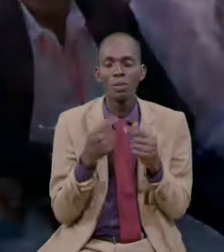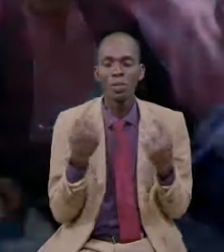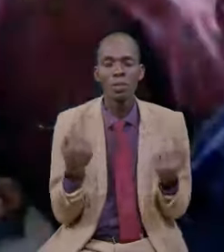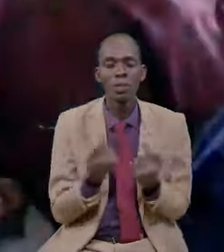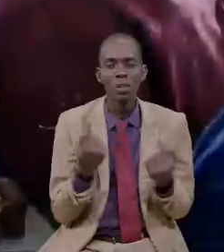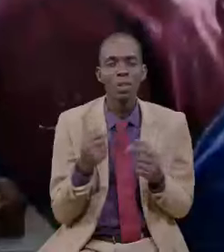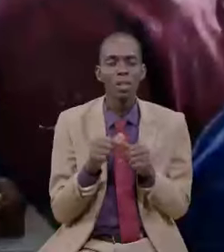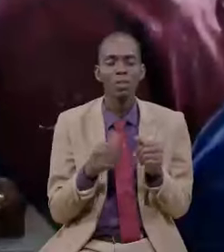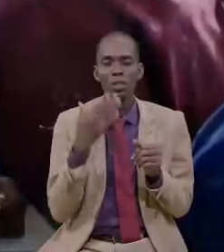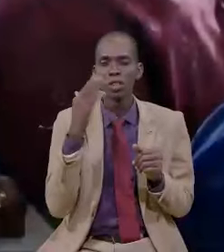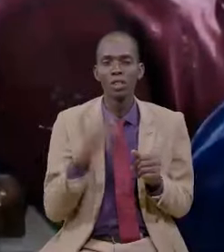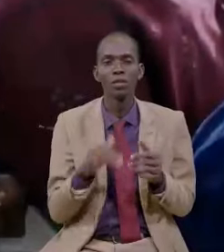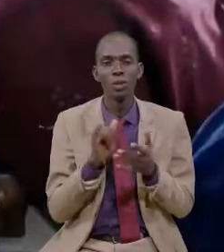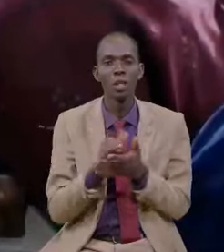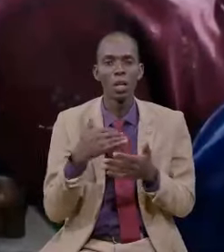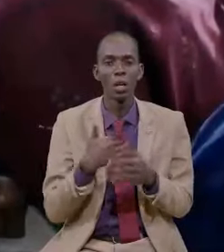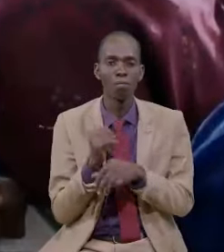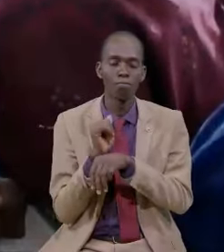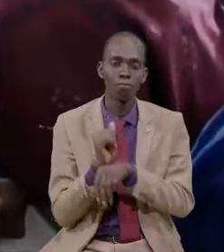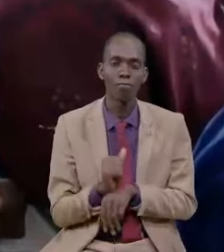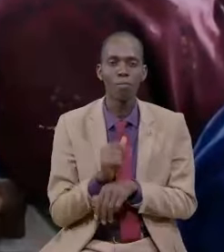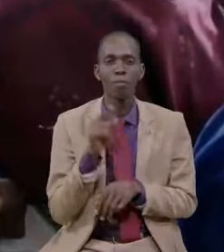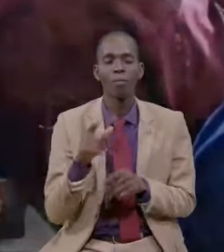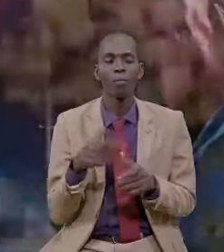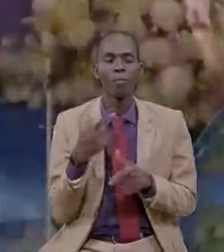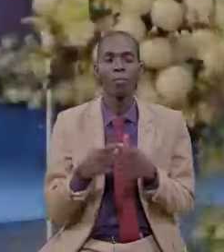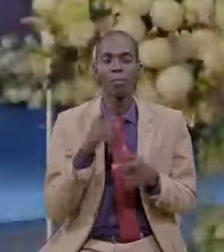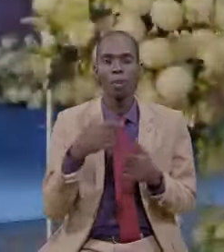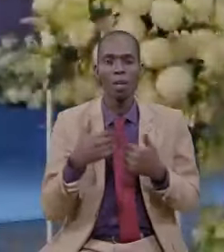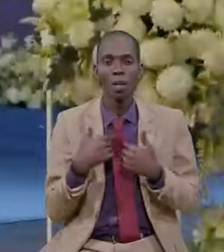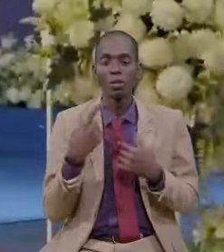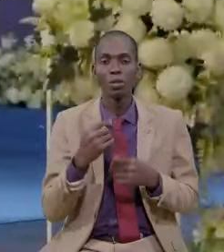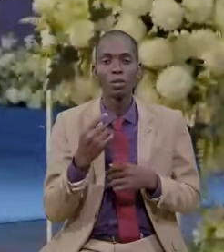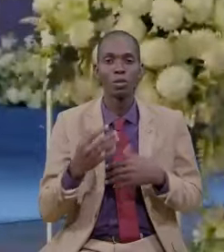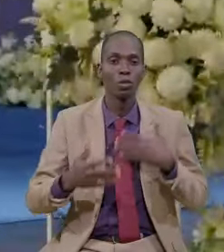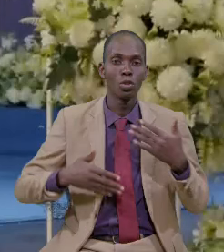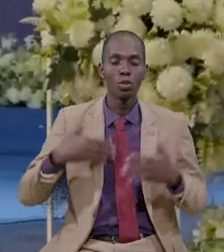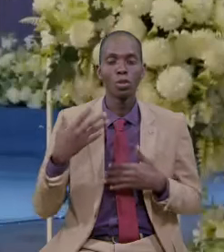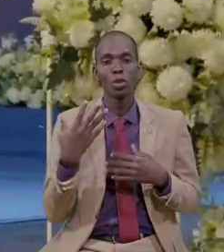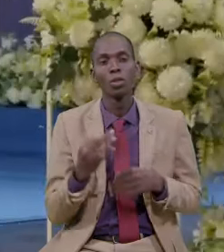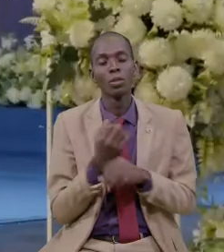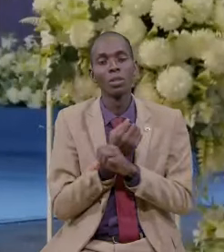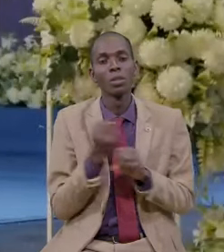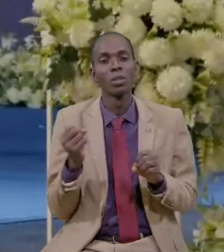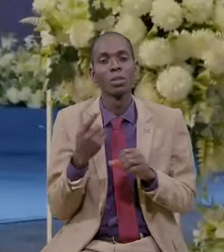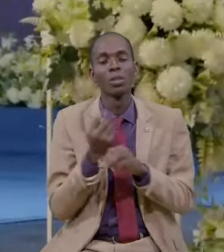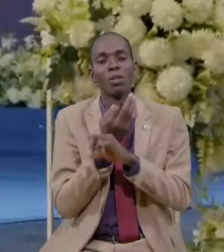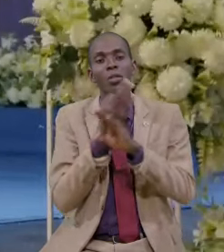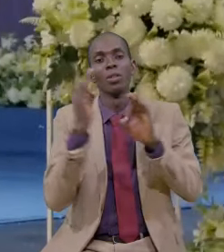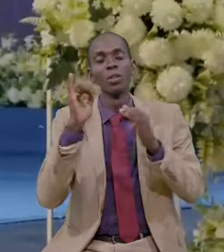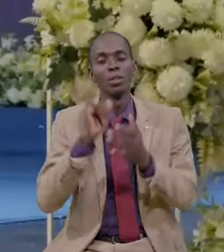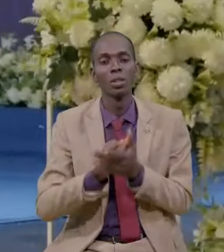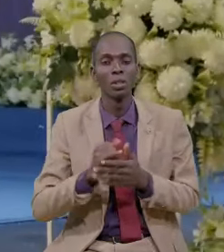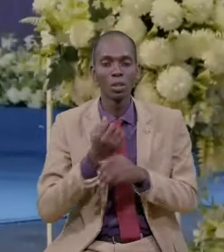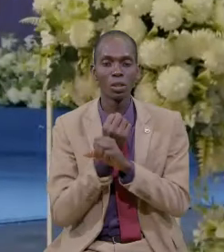you. And then you have the joy of salvation, the freedom that salvation brings, the